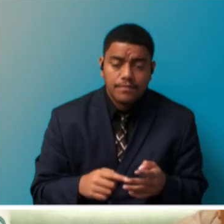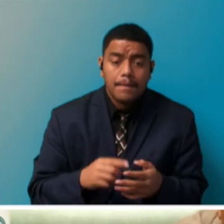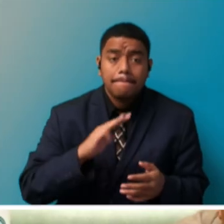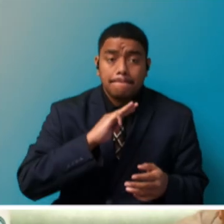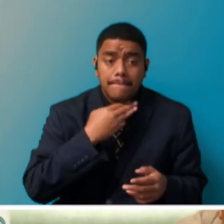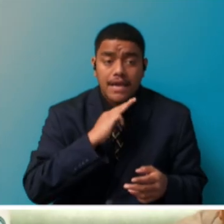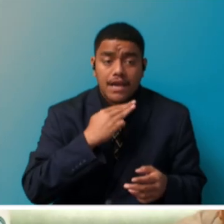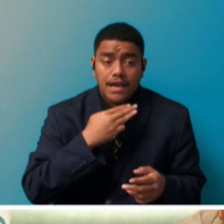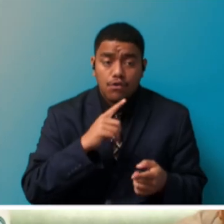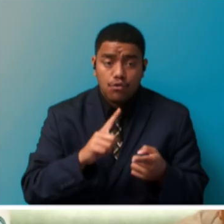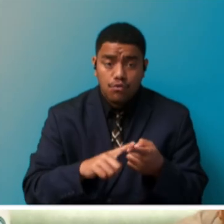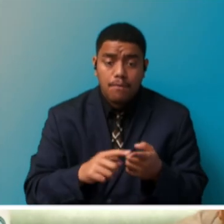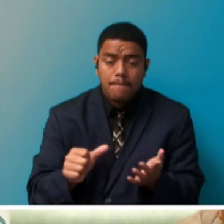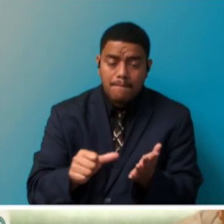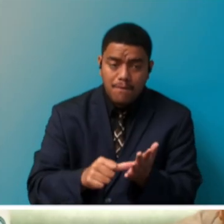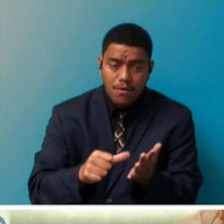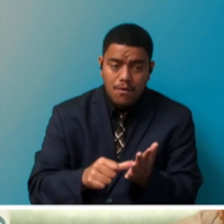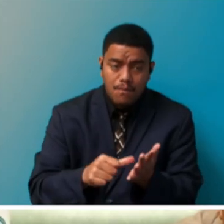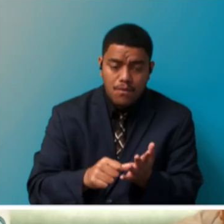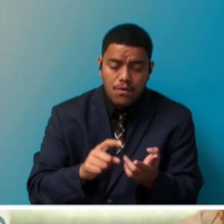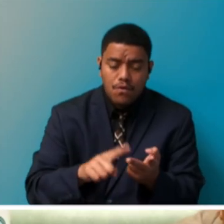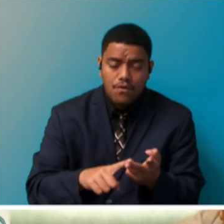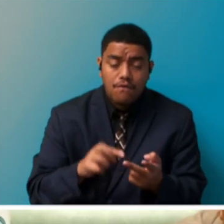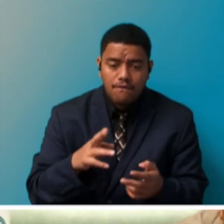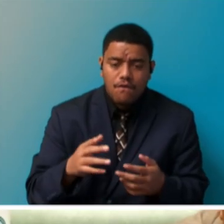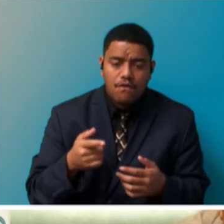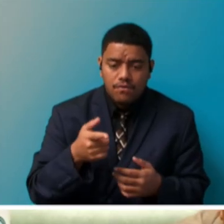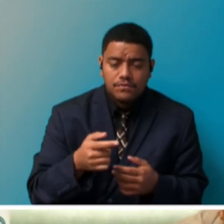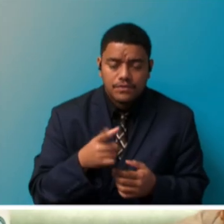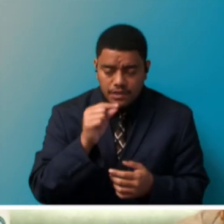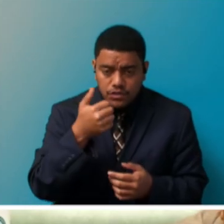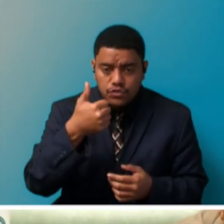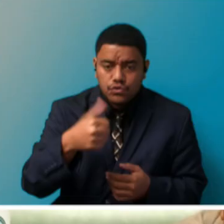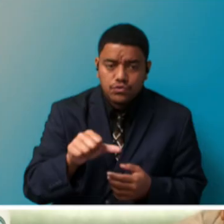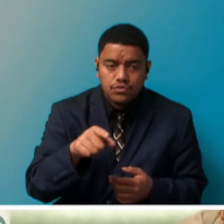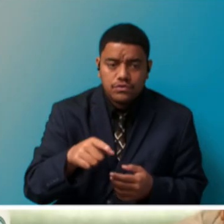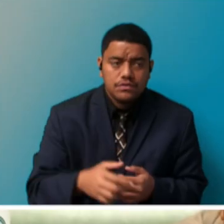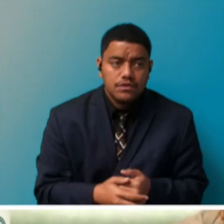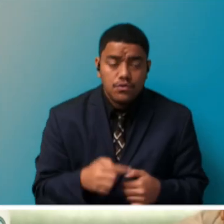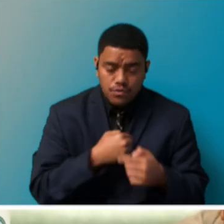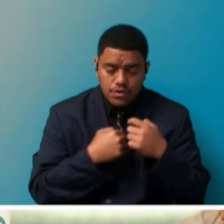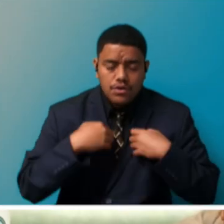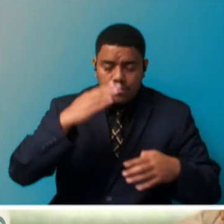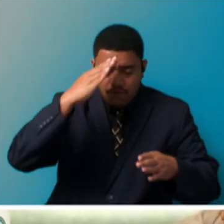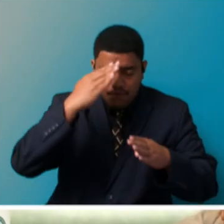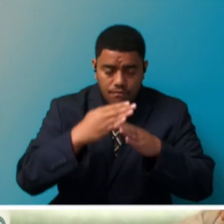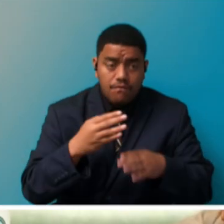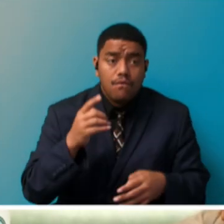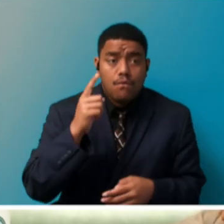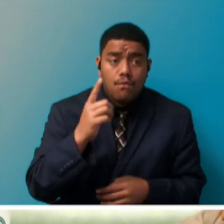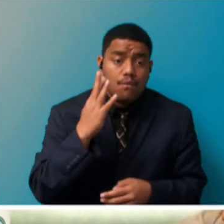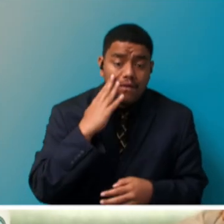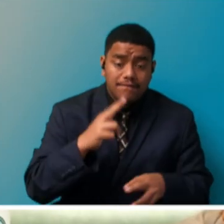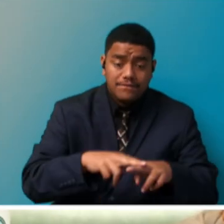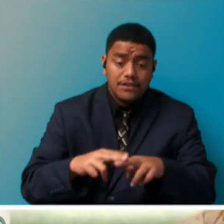mangoes, pawpaw as potential products. And hopefully, we are hopeful that once Fiji